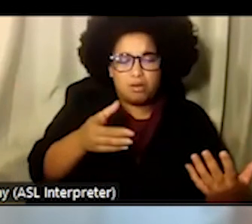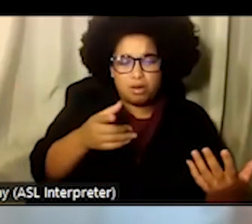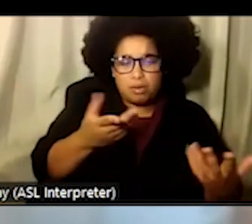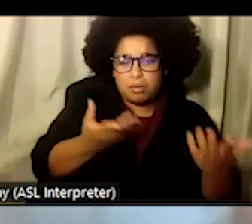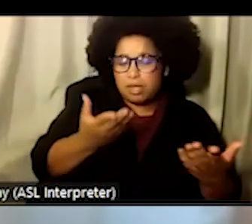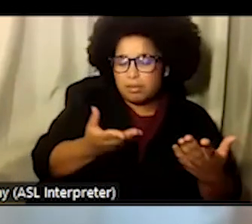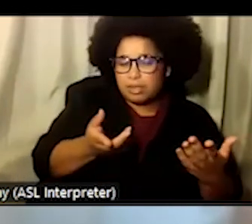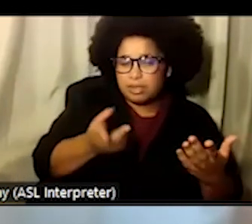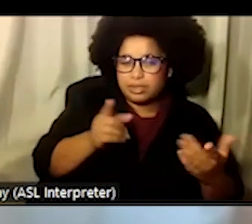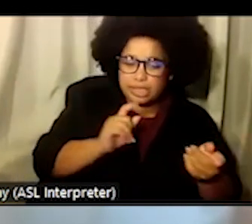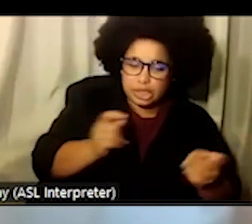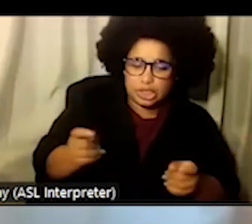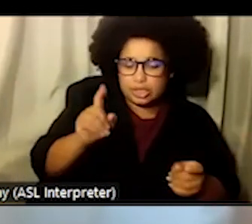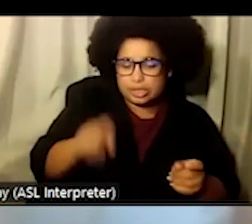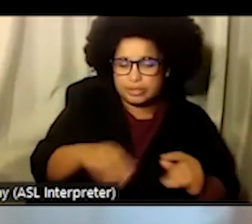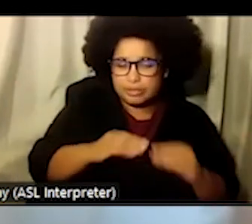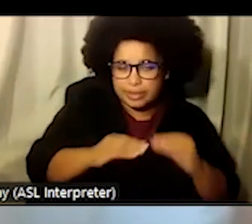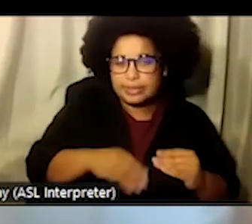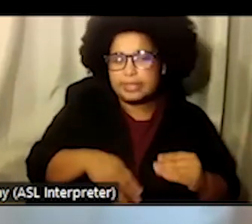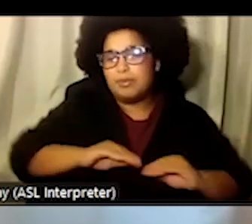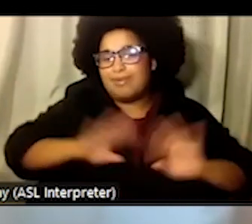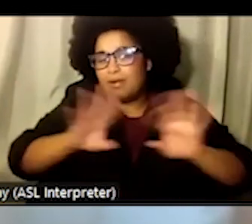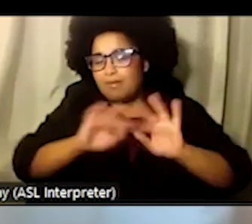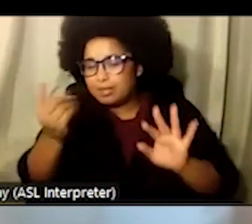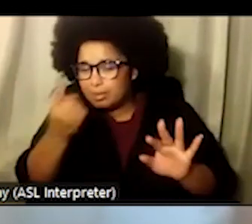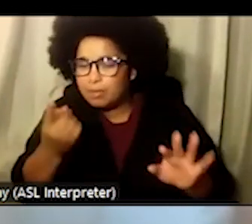some changes, or like to clarify some